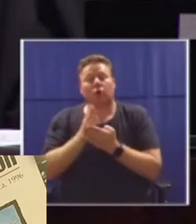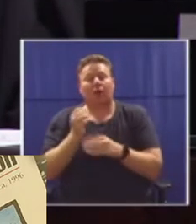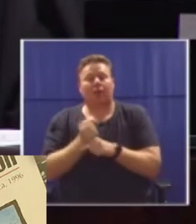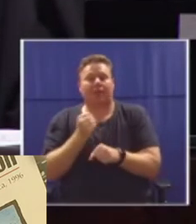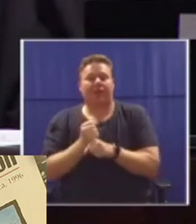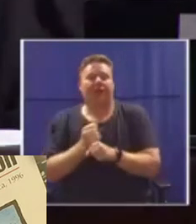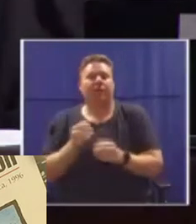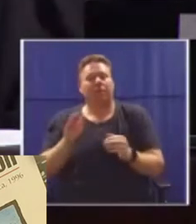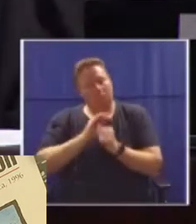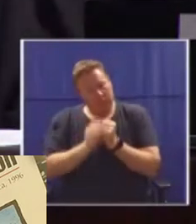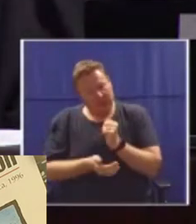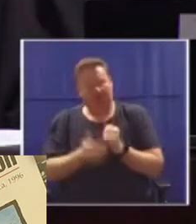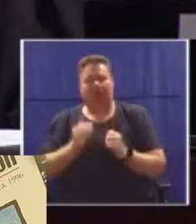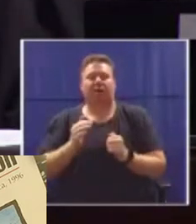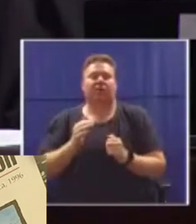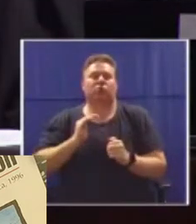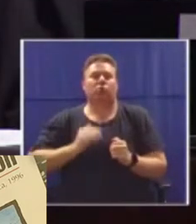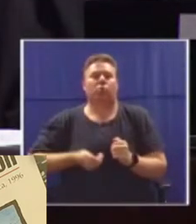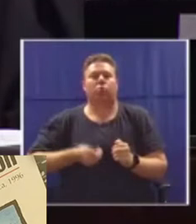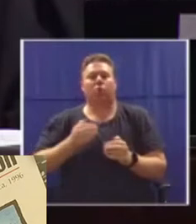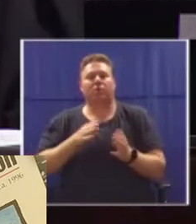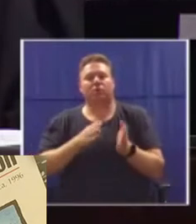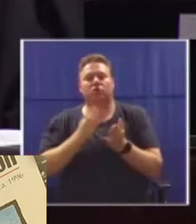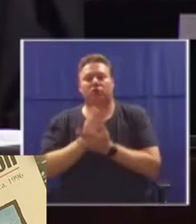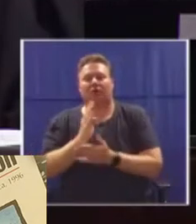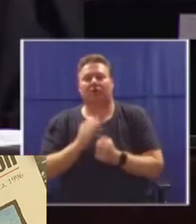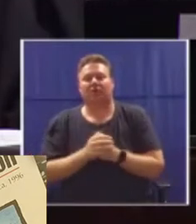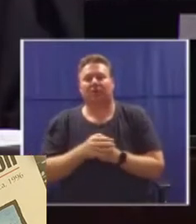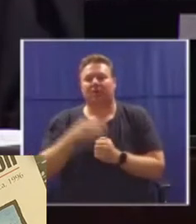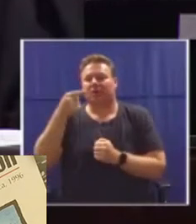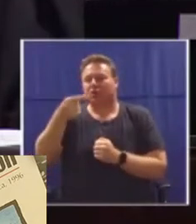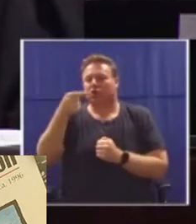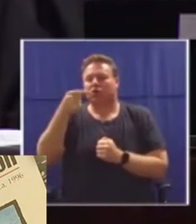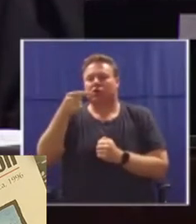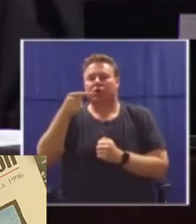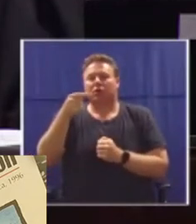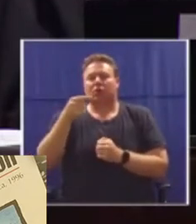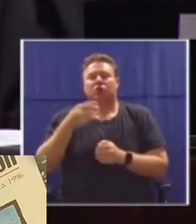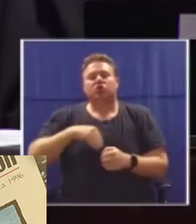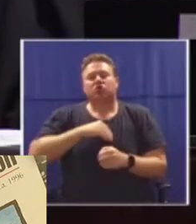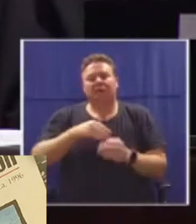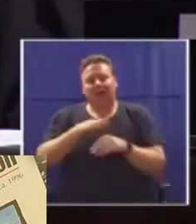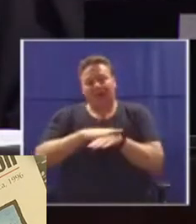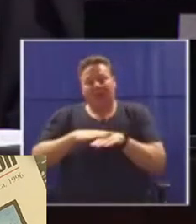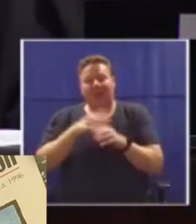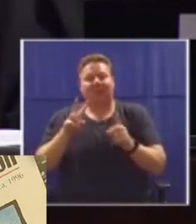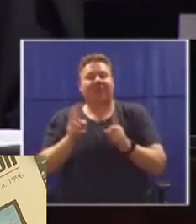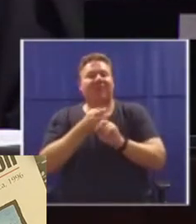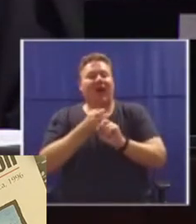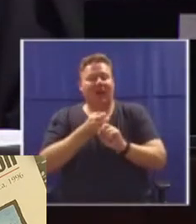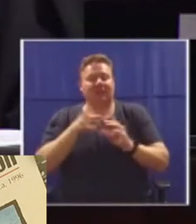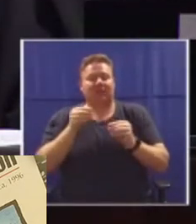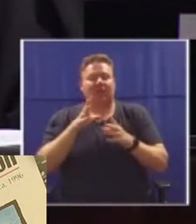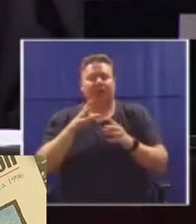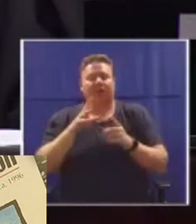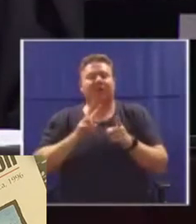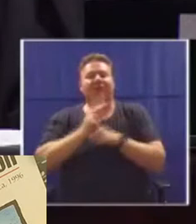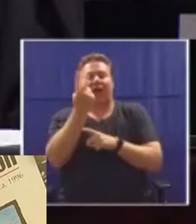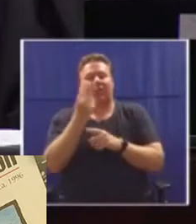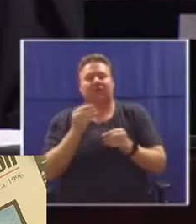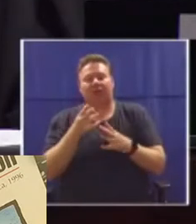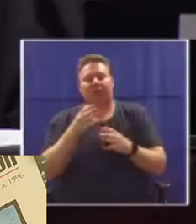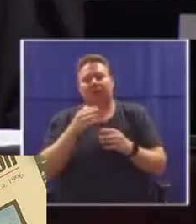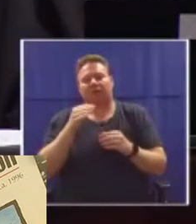protection of women's rights. The pandemic on gender-based violence and femicide is a global phenomenon. Several statistics by